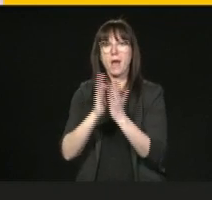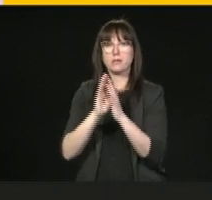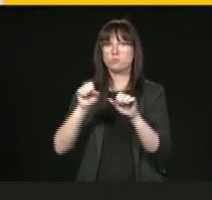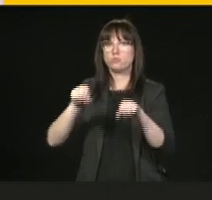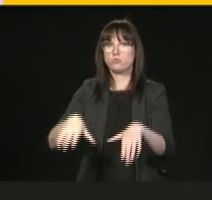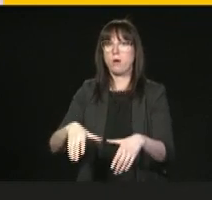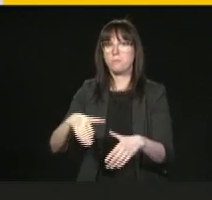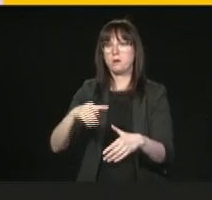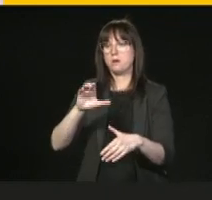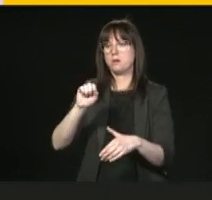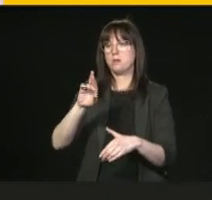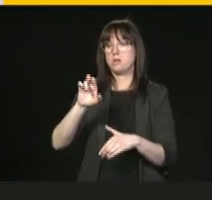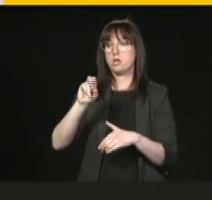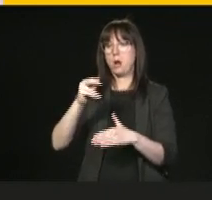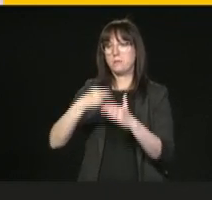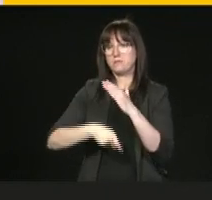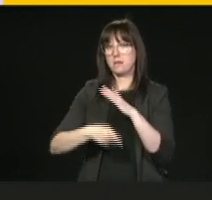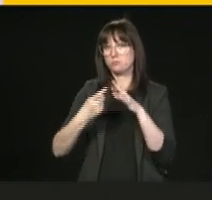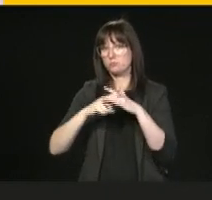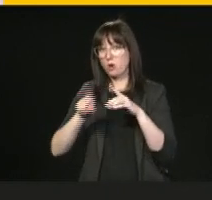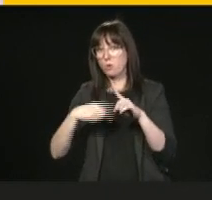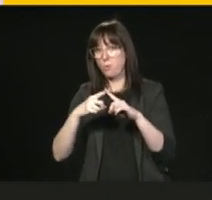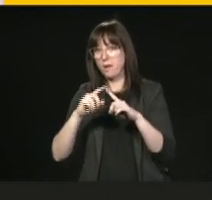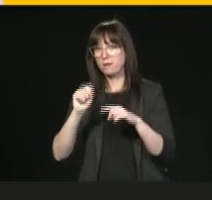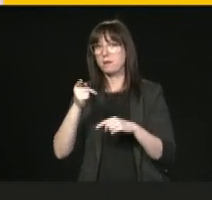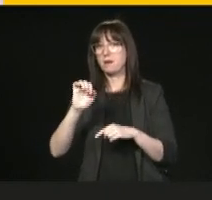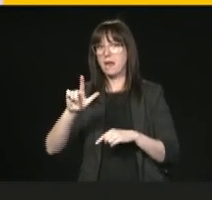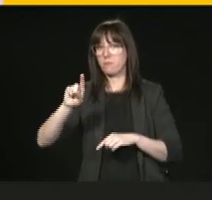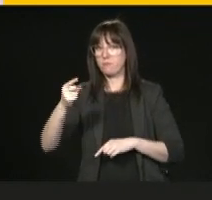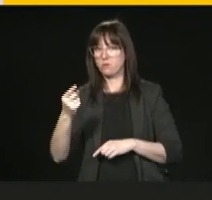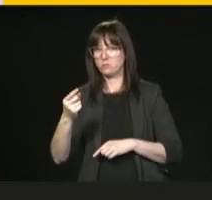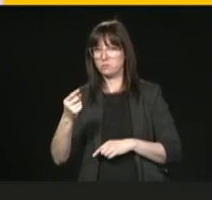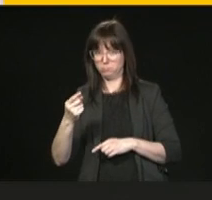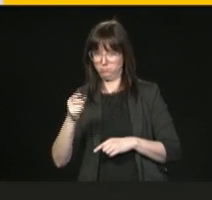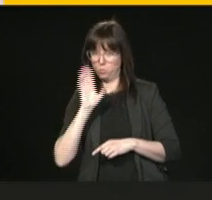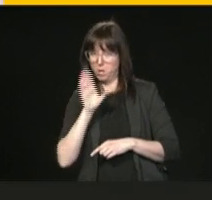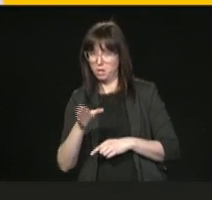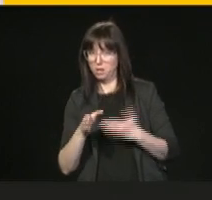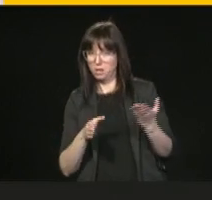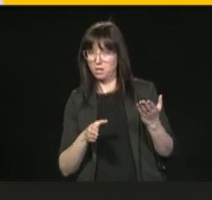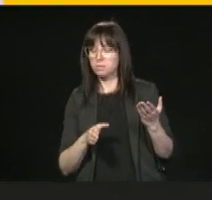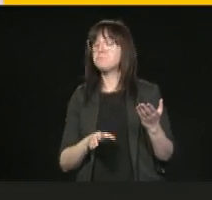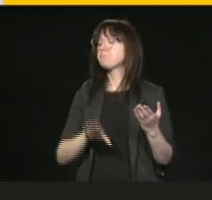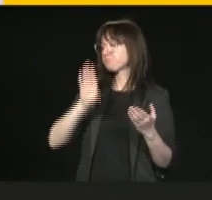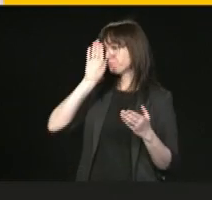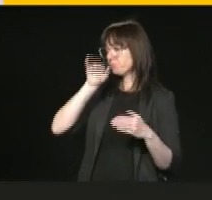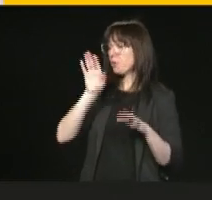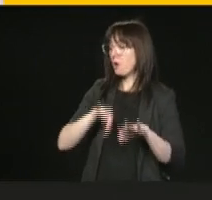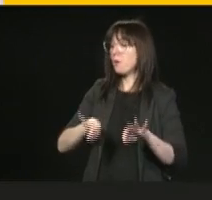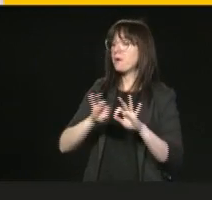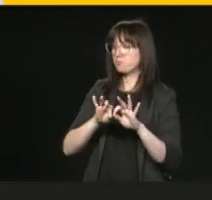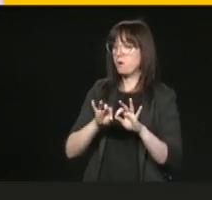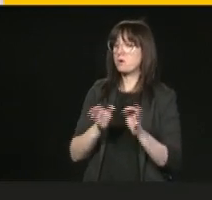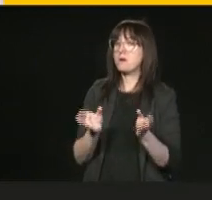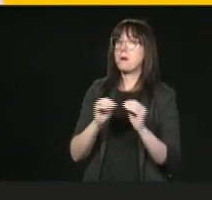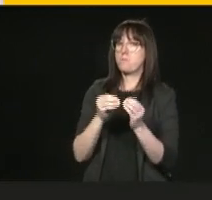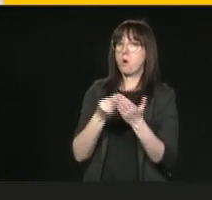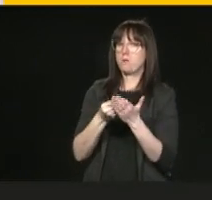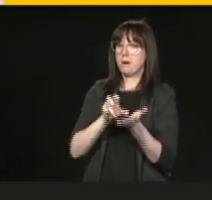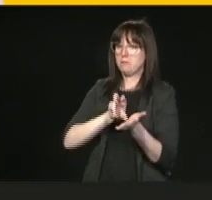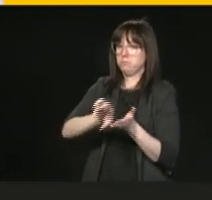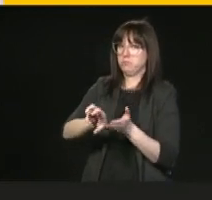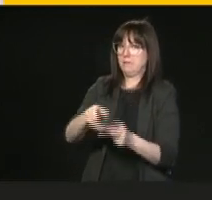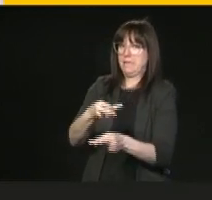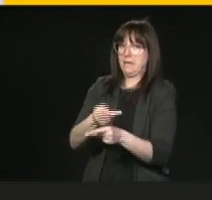as of April 1st. Is that something you're considering? We know that it is important that we put more money in the pockets